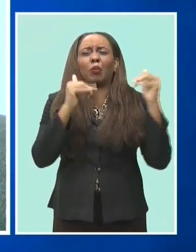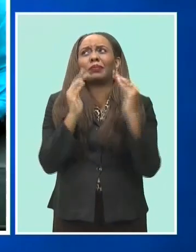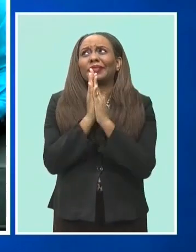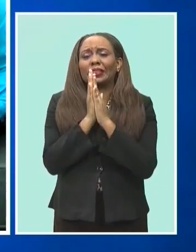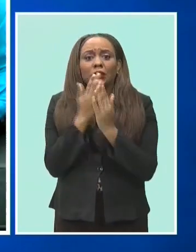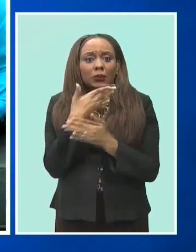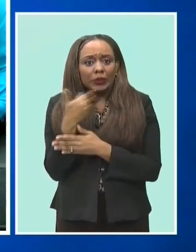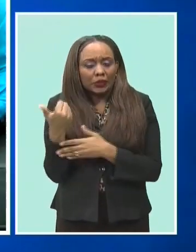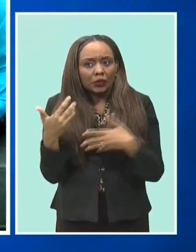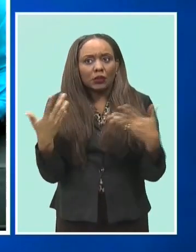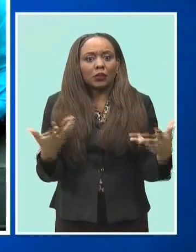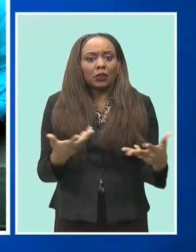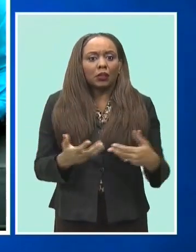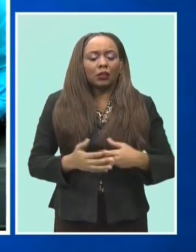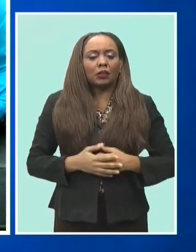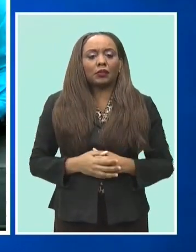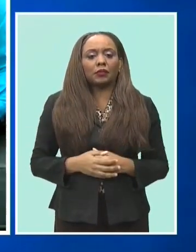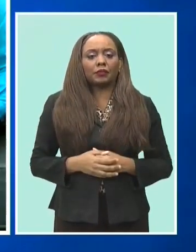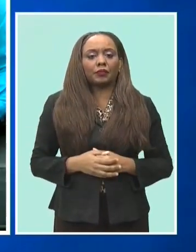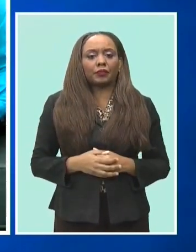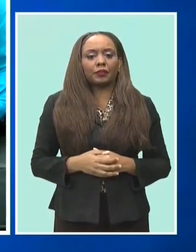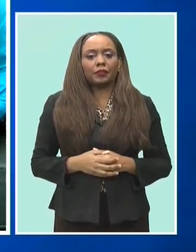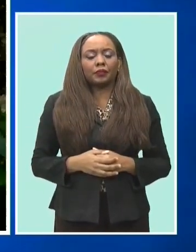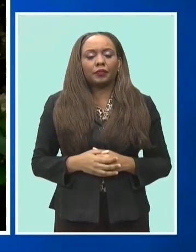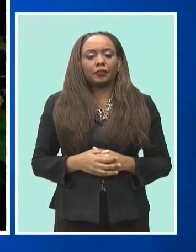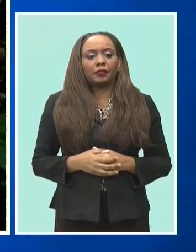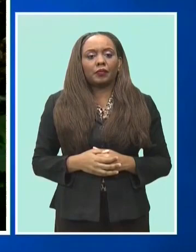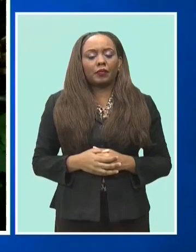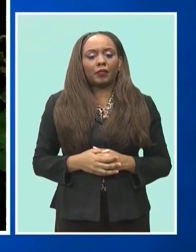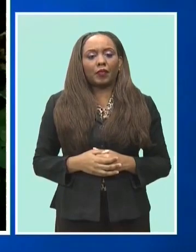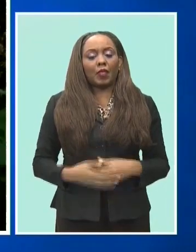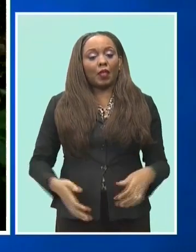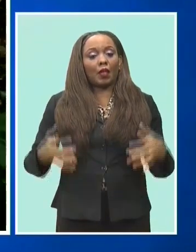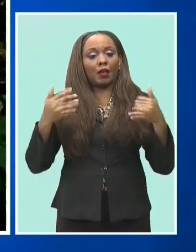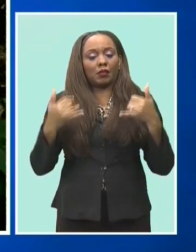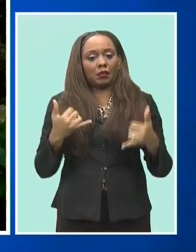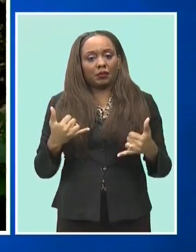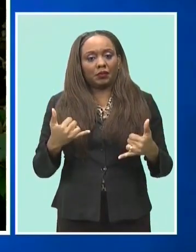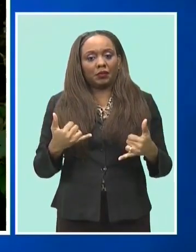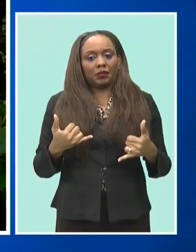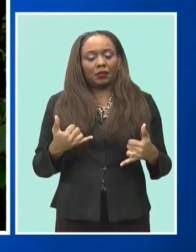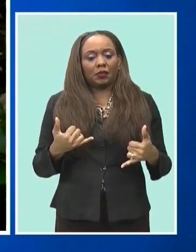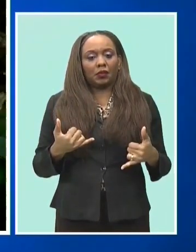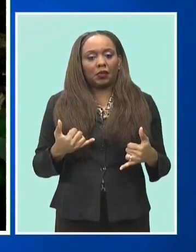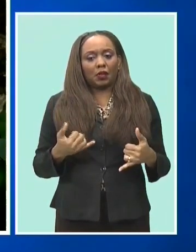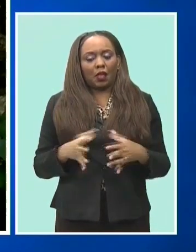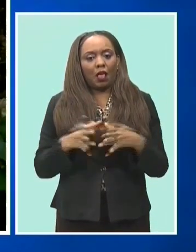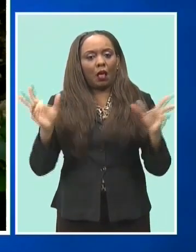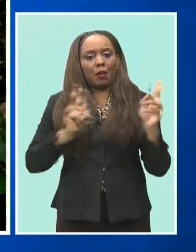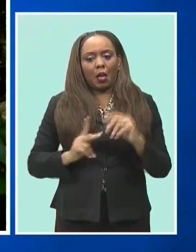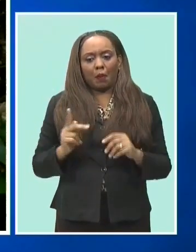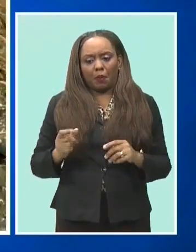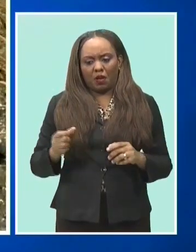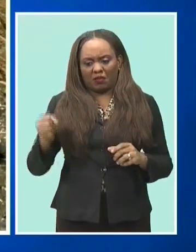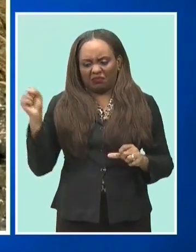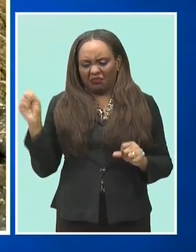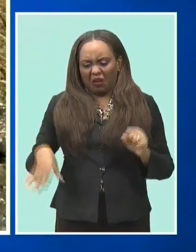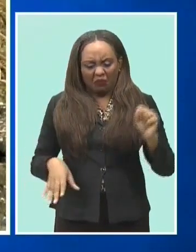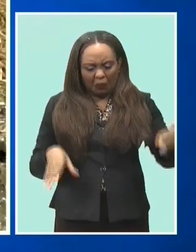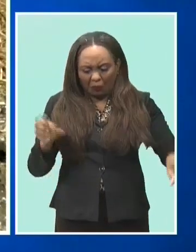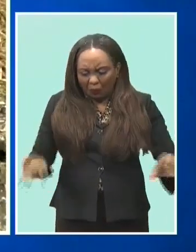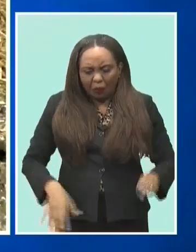truly. We are still concerned that there are pockets of illegal dumping happening in and